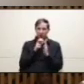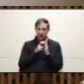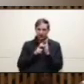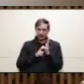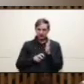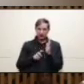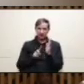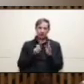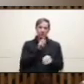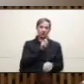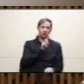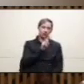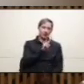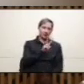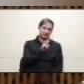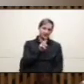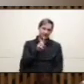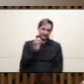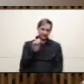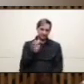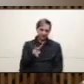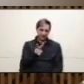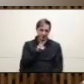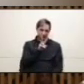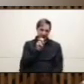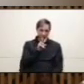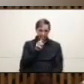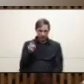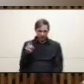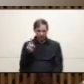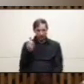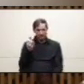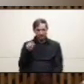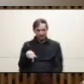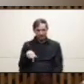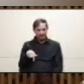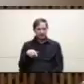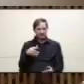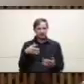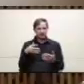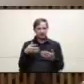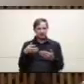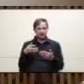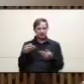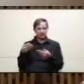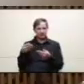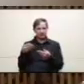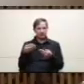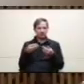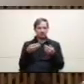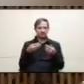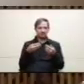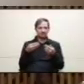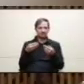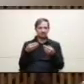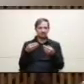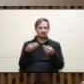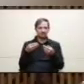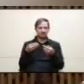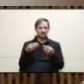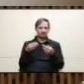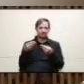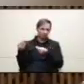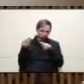of September 2021, which had to be gradually introduced to municipalities in terms of what must